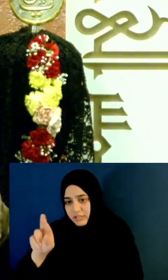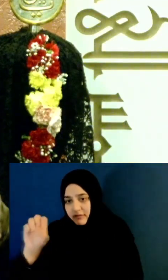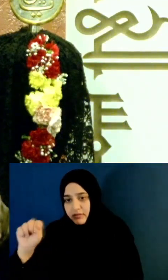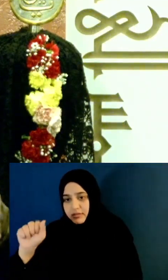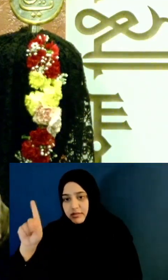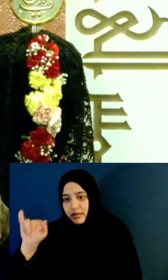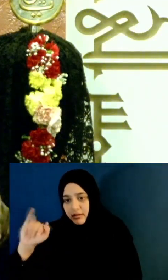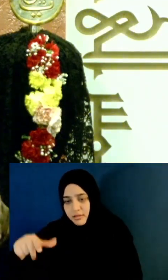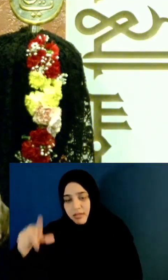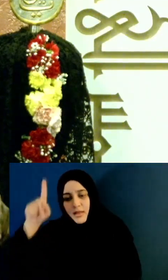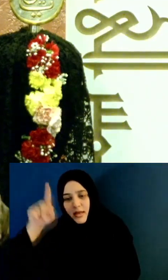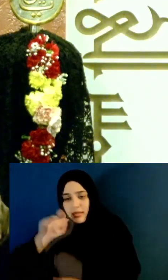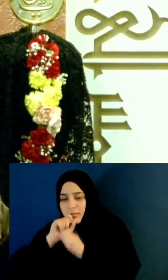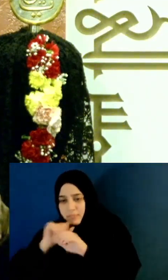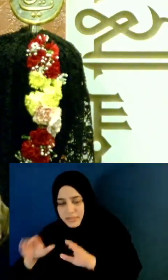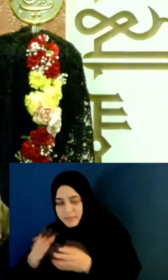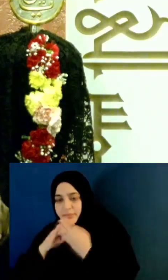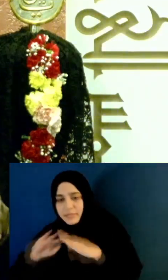alayhi.